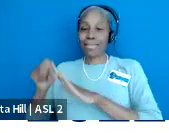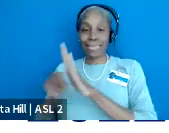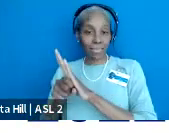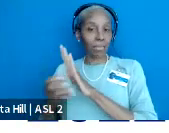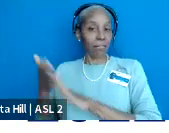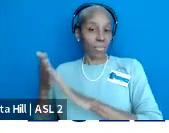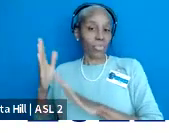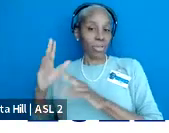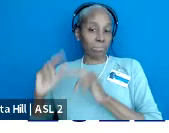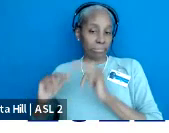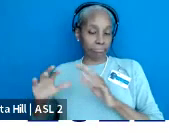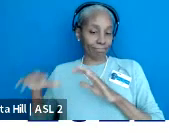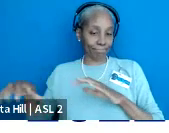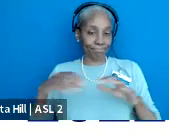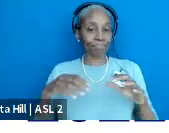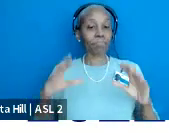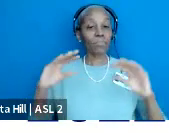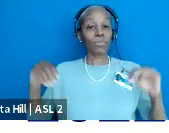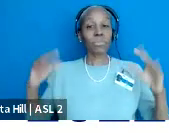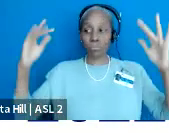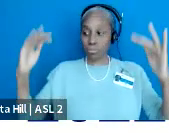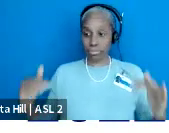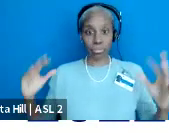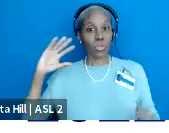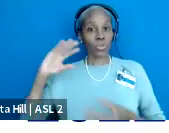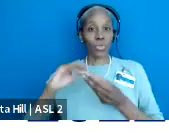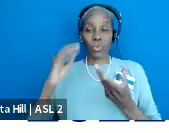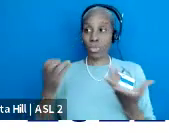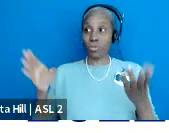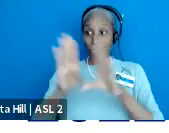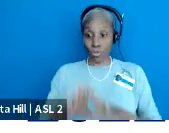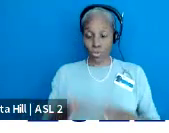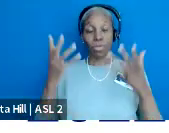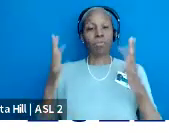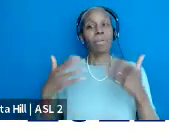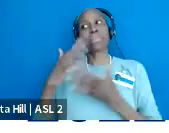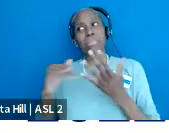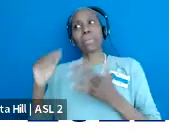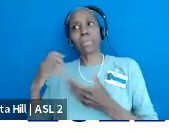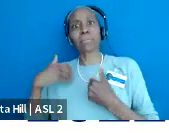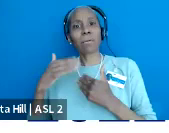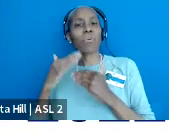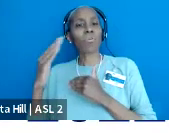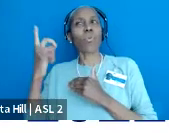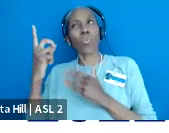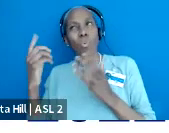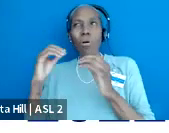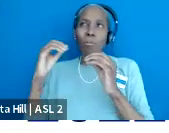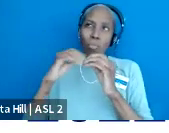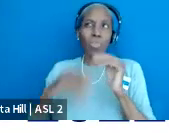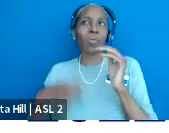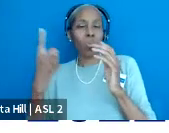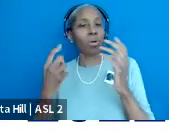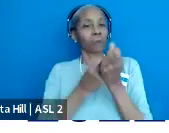facilities. These percentages were based on total cases closed. Cases may contain more than one substantiated allegation.